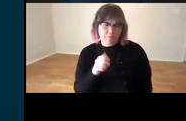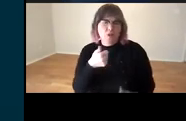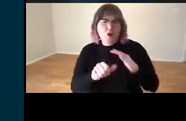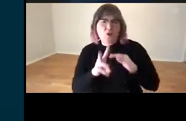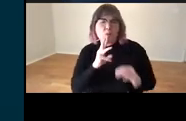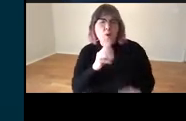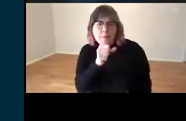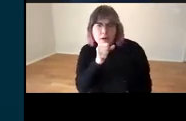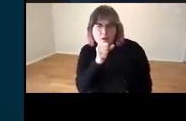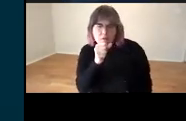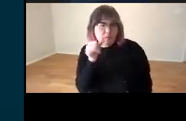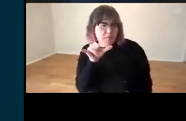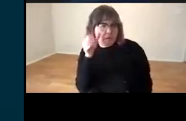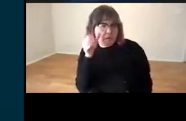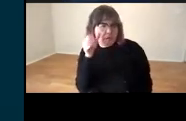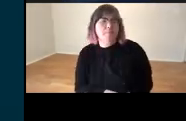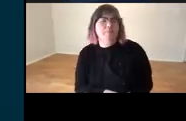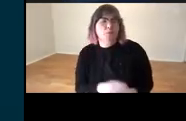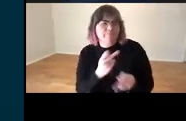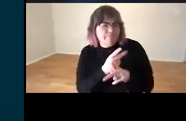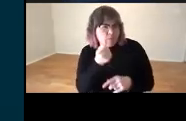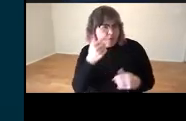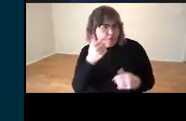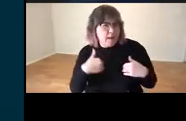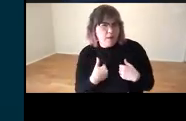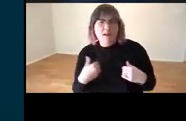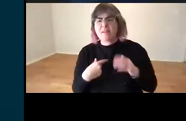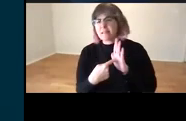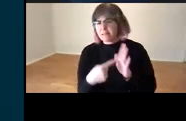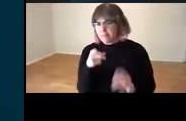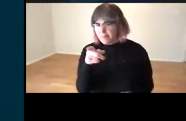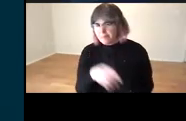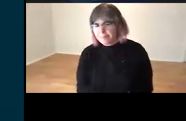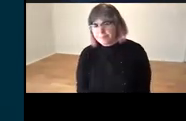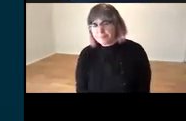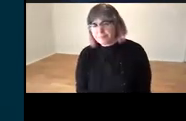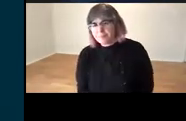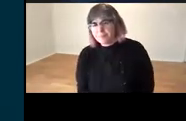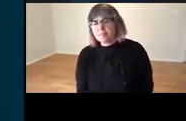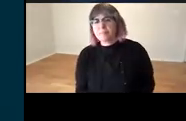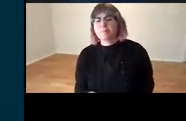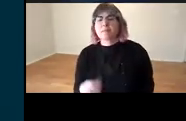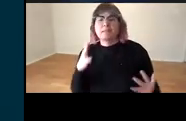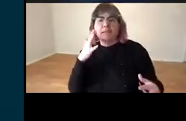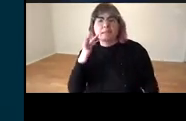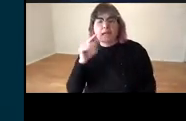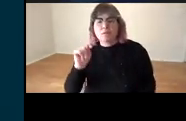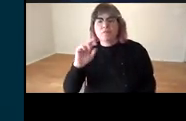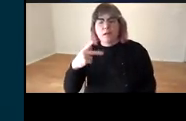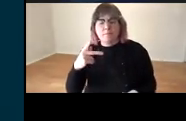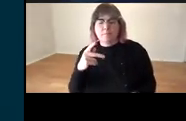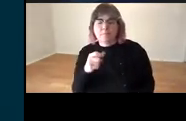to understand animals. And so I have one here today that I brought, and this is an example of a sound trap hydrophone. And this hydrophone is